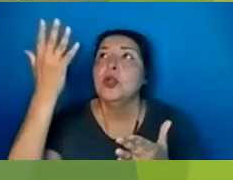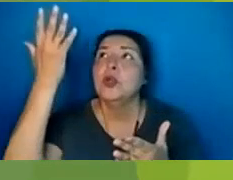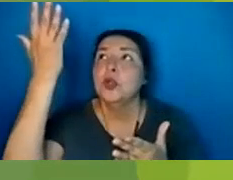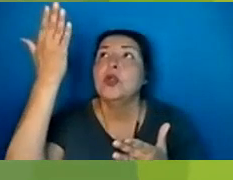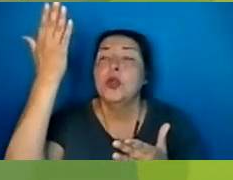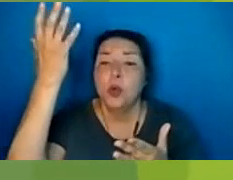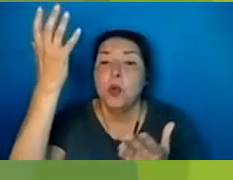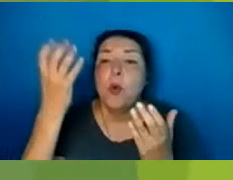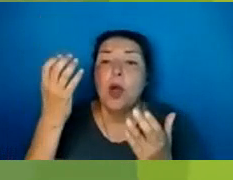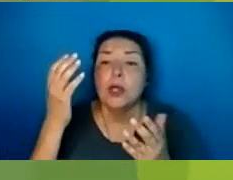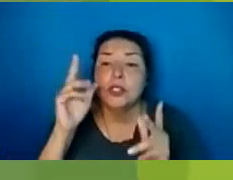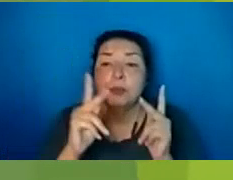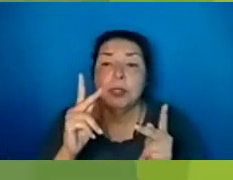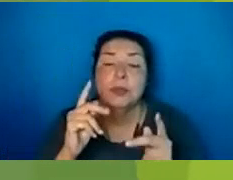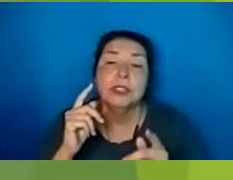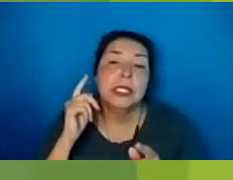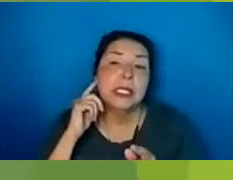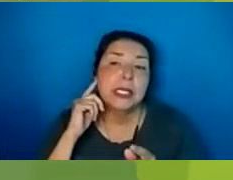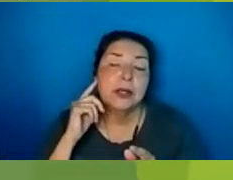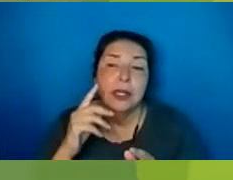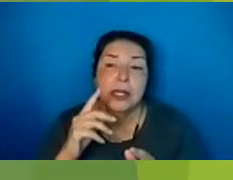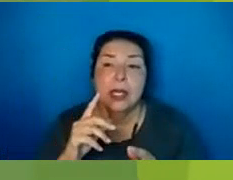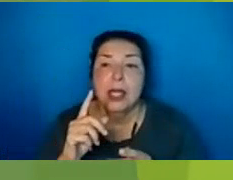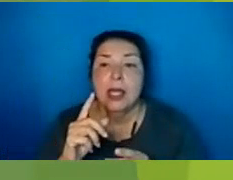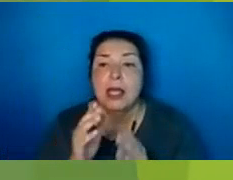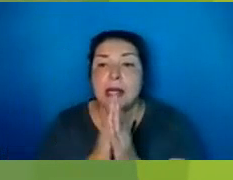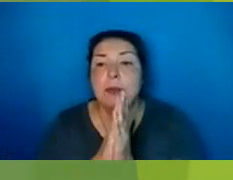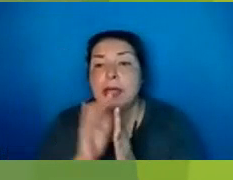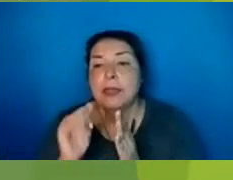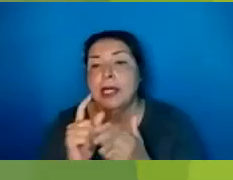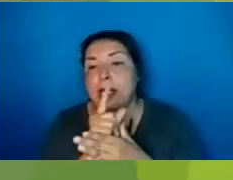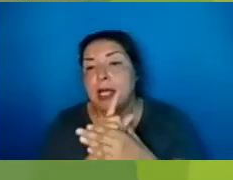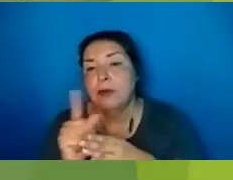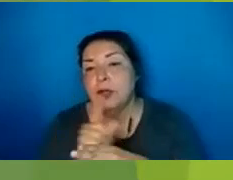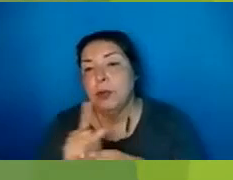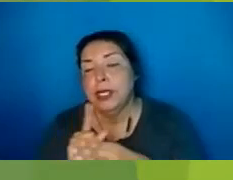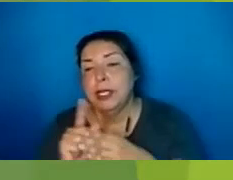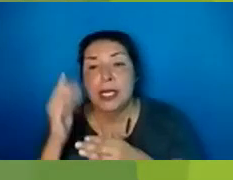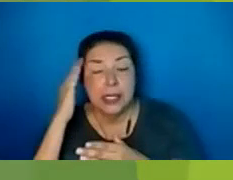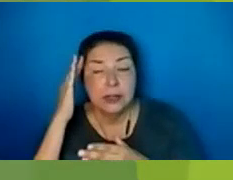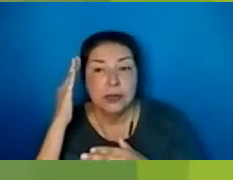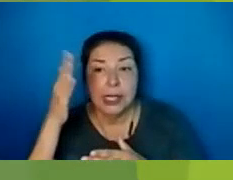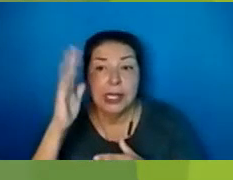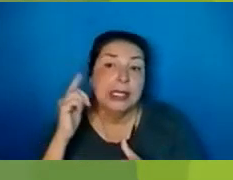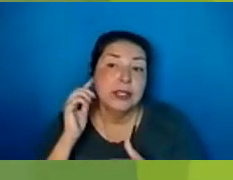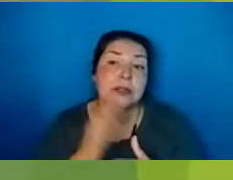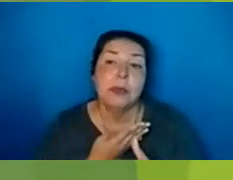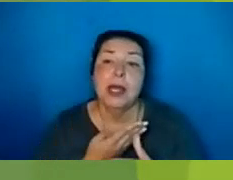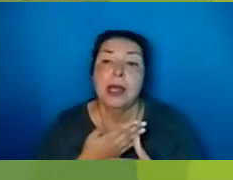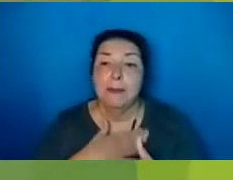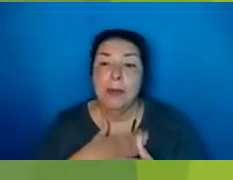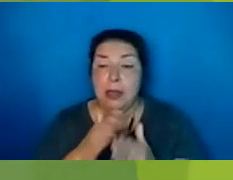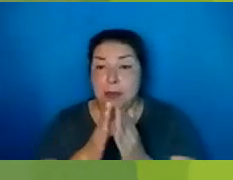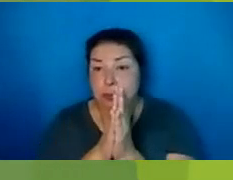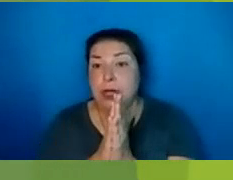I pray that every week. And it is something that I know that God hears my prayer. And I know that